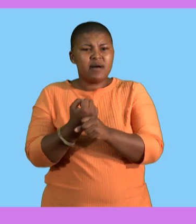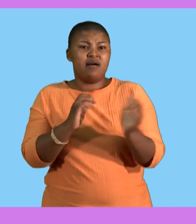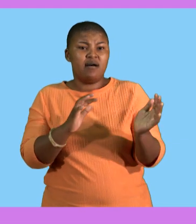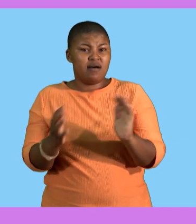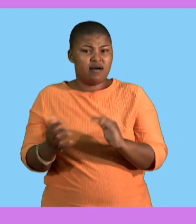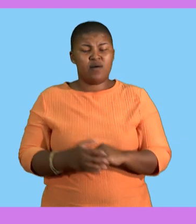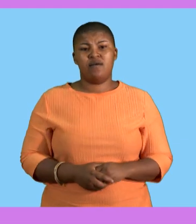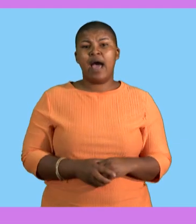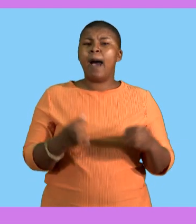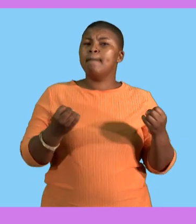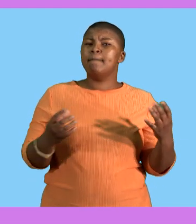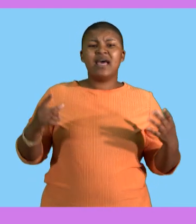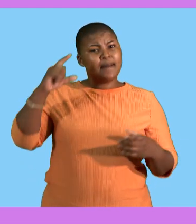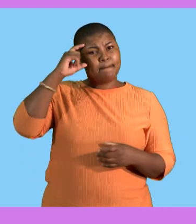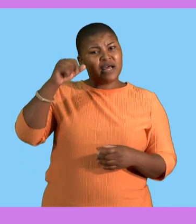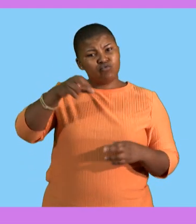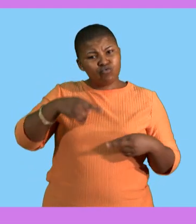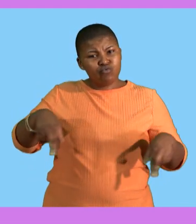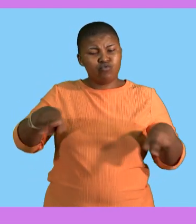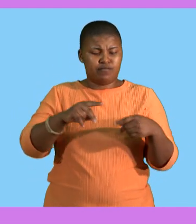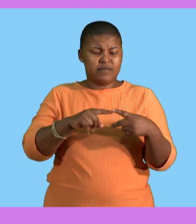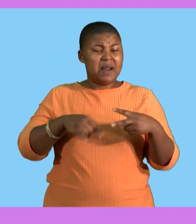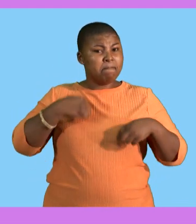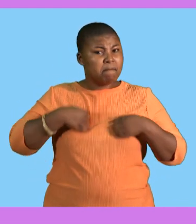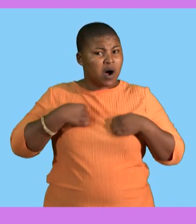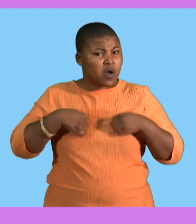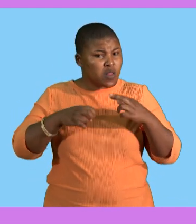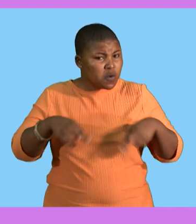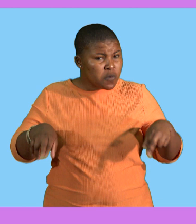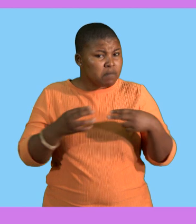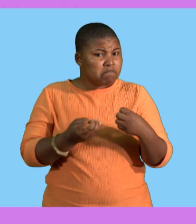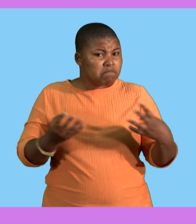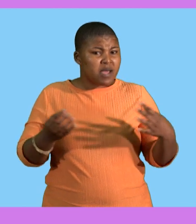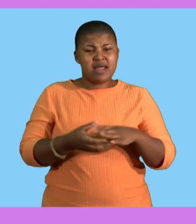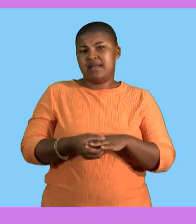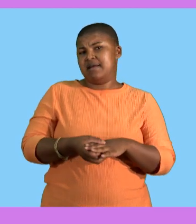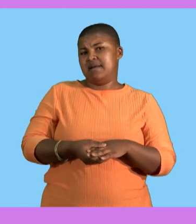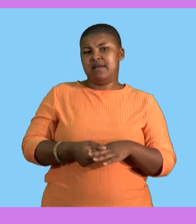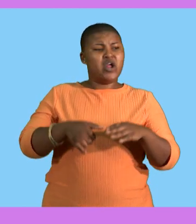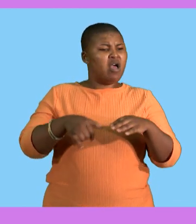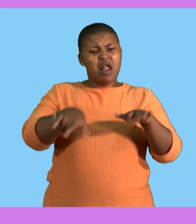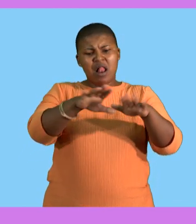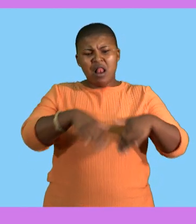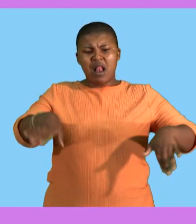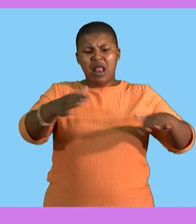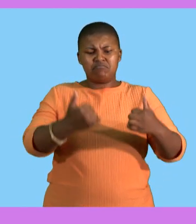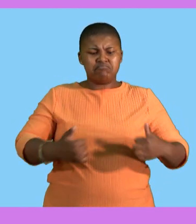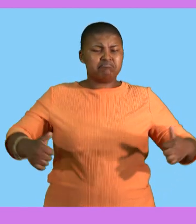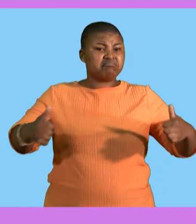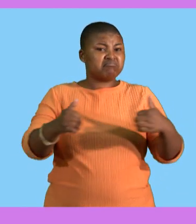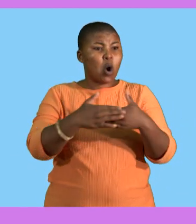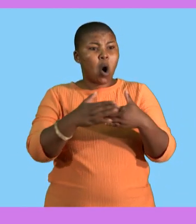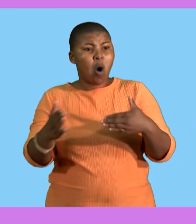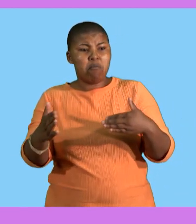made, the number of bedrooms and bathrooms, is the living area open plan or not,